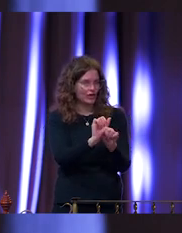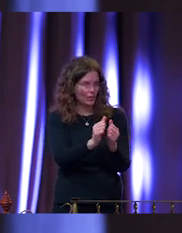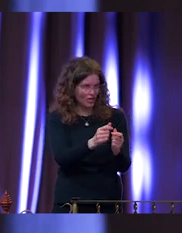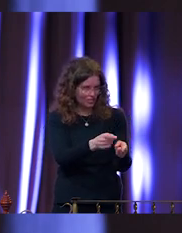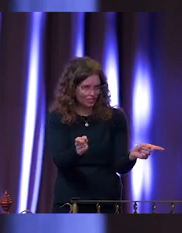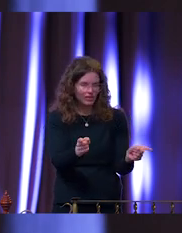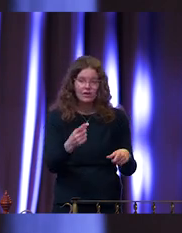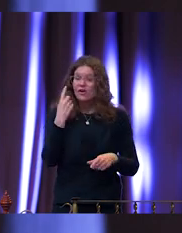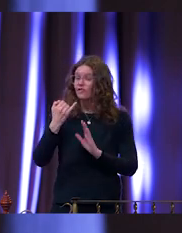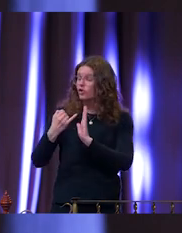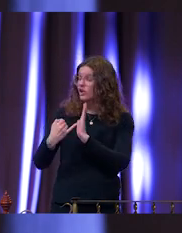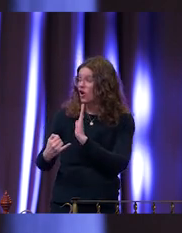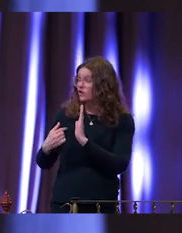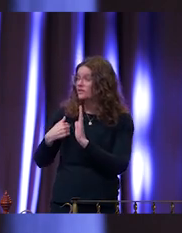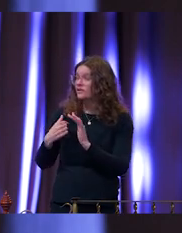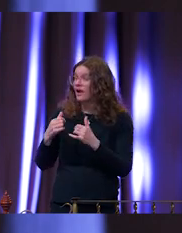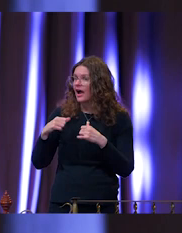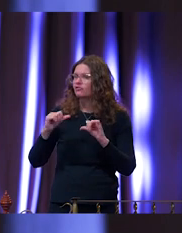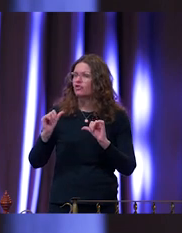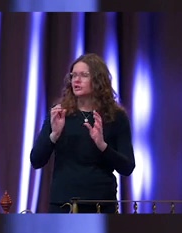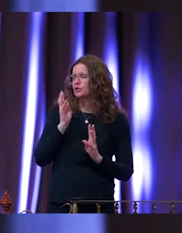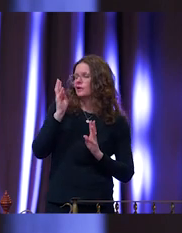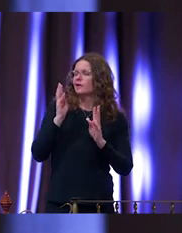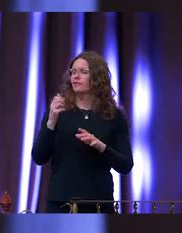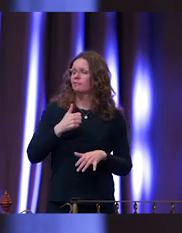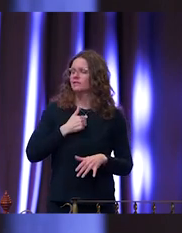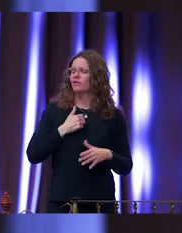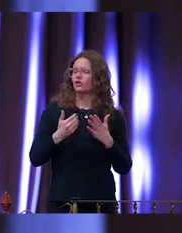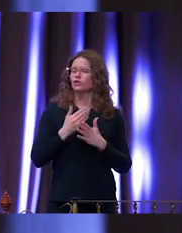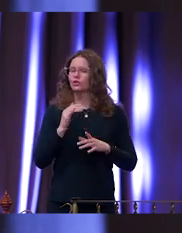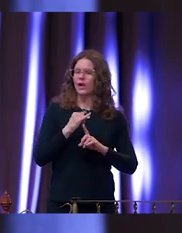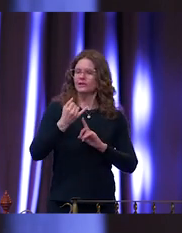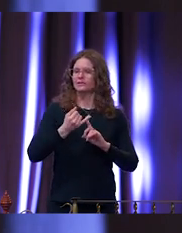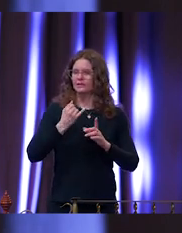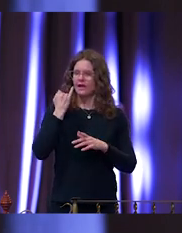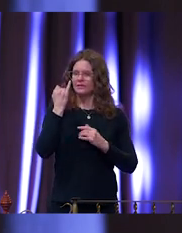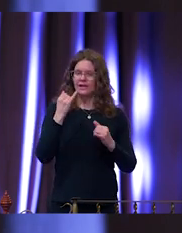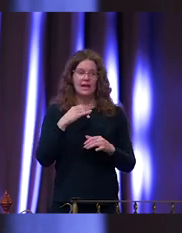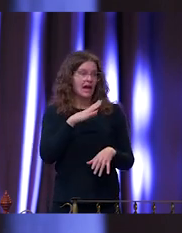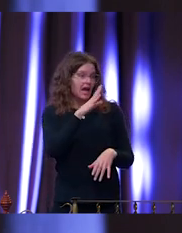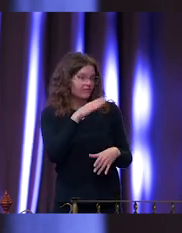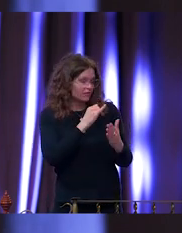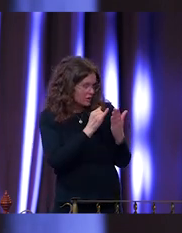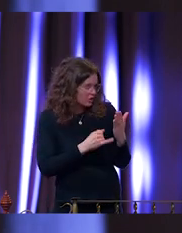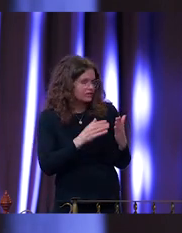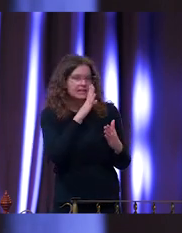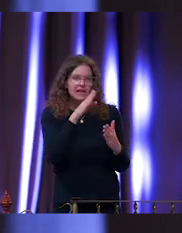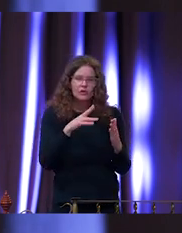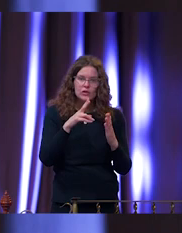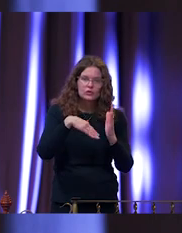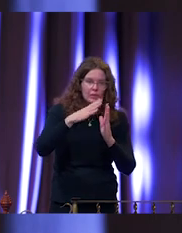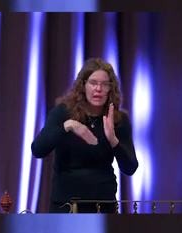know, I have always tried to embed myself within the ecosystem. I'm not someone who's never been an artist, never looked at a painting, never went to a